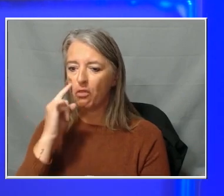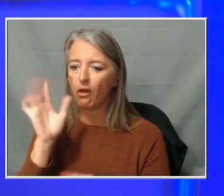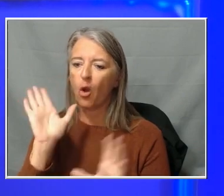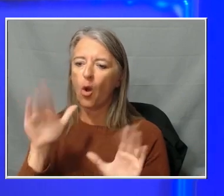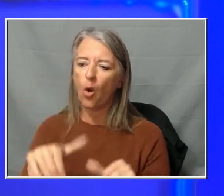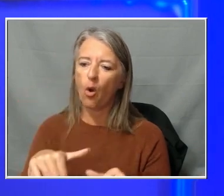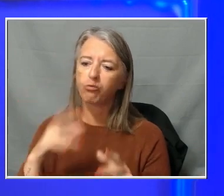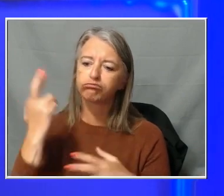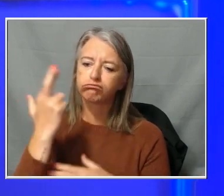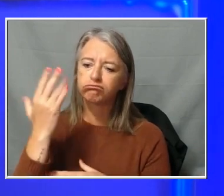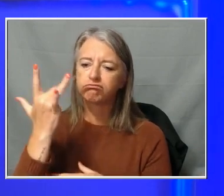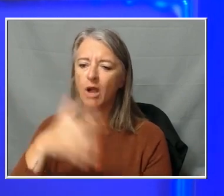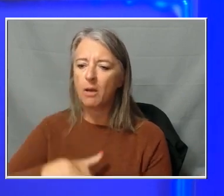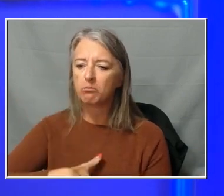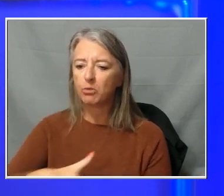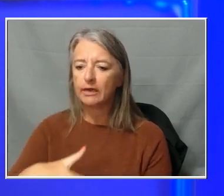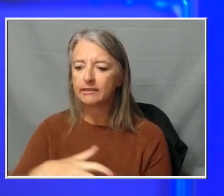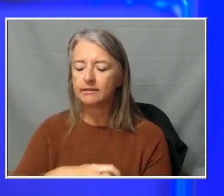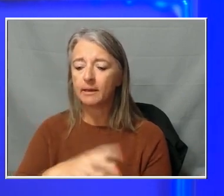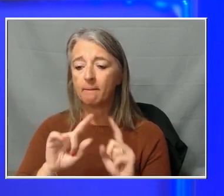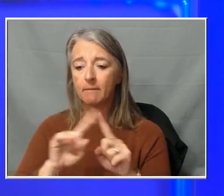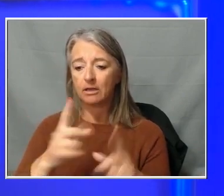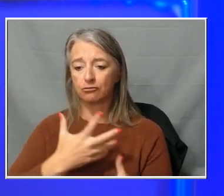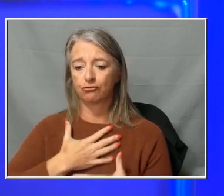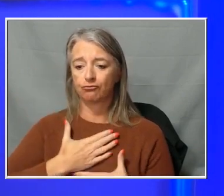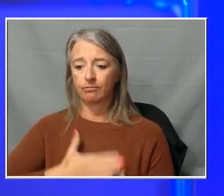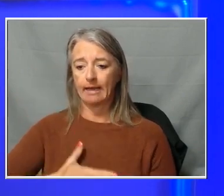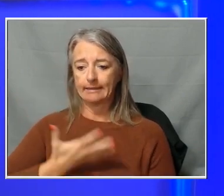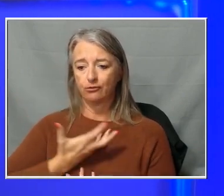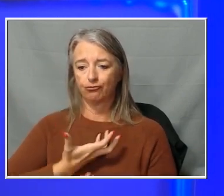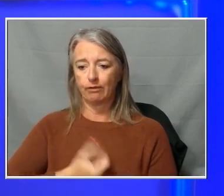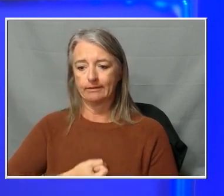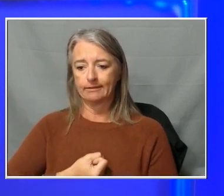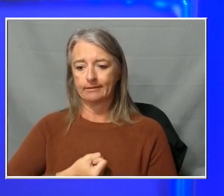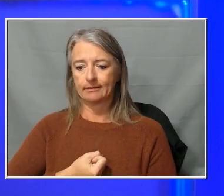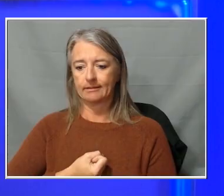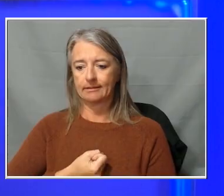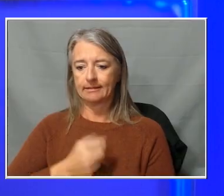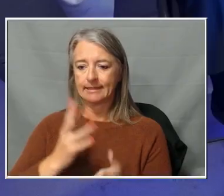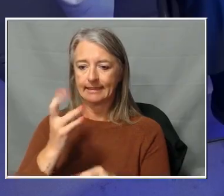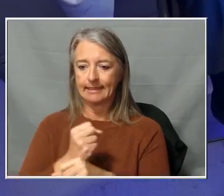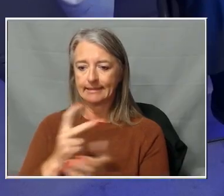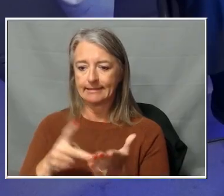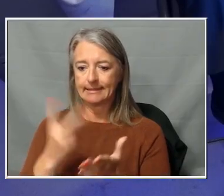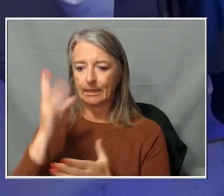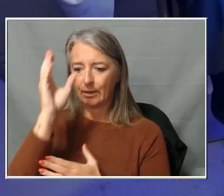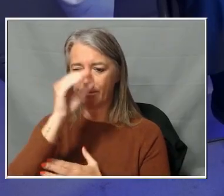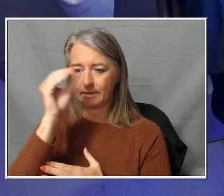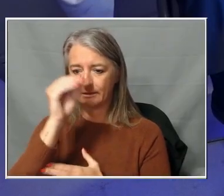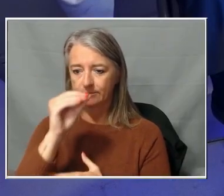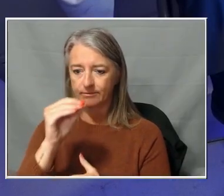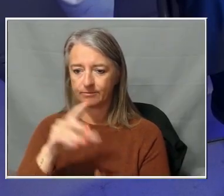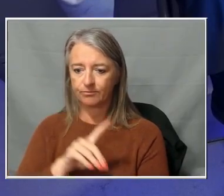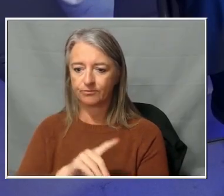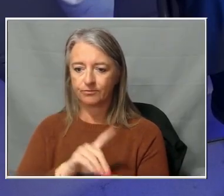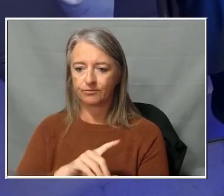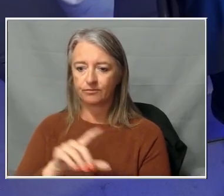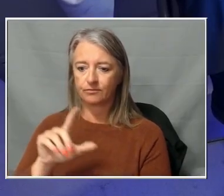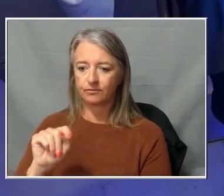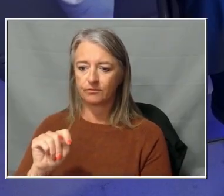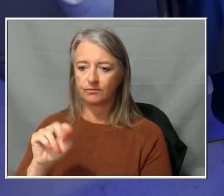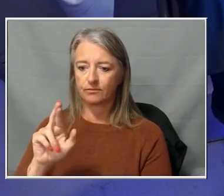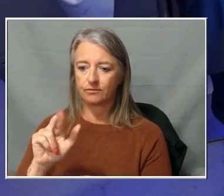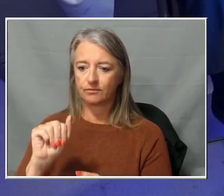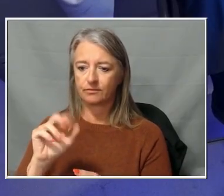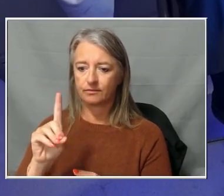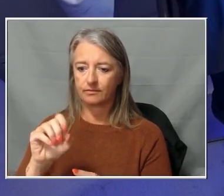is pregnancy. But trust your body and get the second opinion. Dr. Twardowski, final thoughts. And now that you came on,